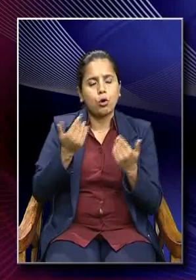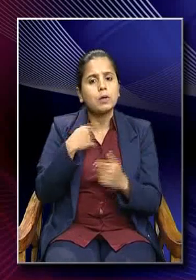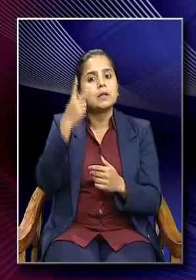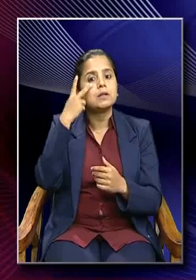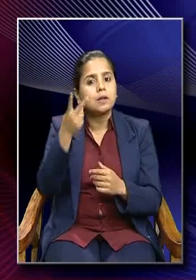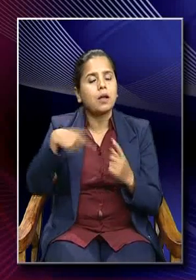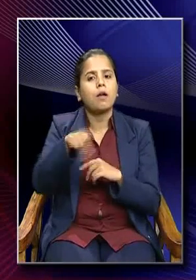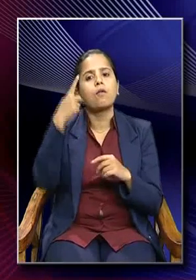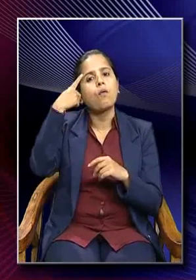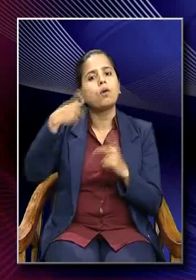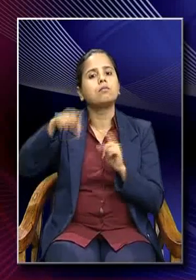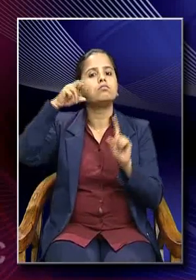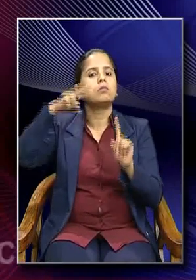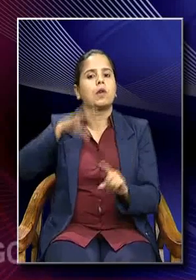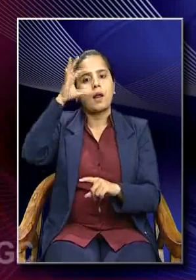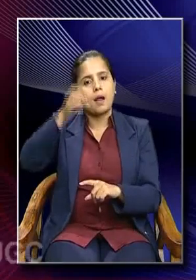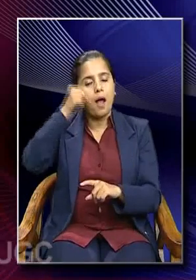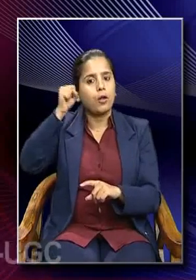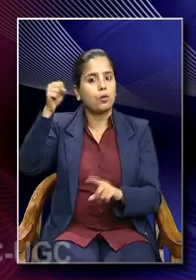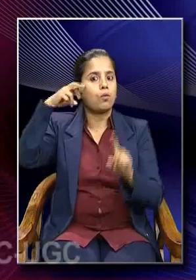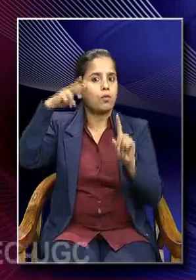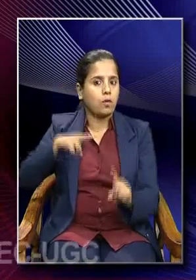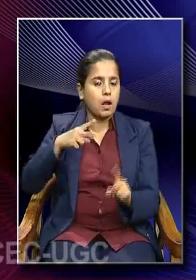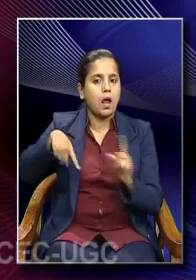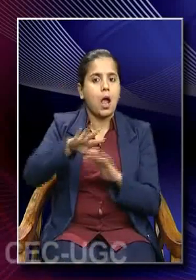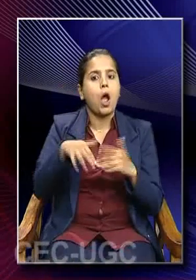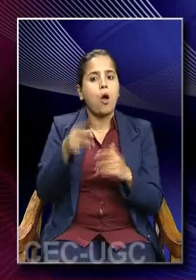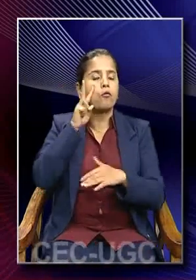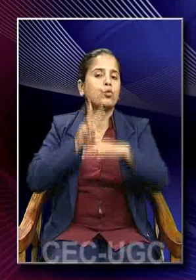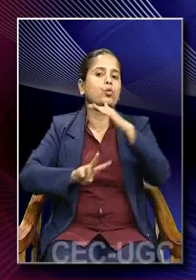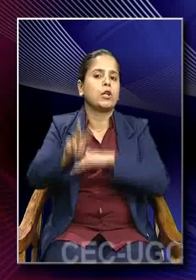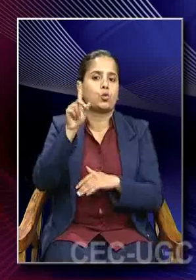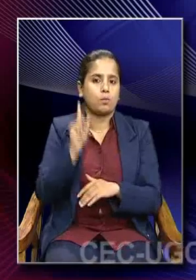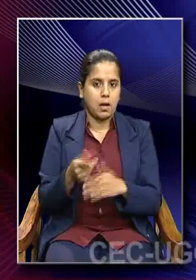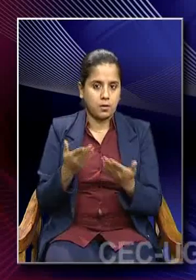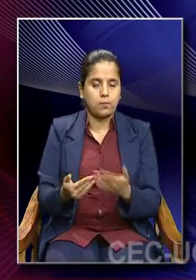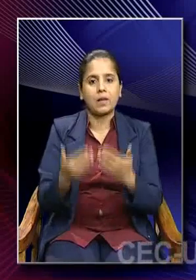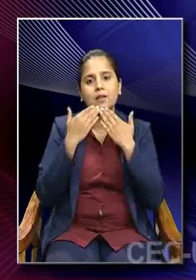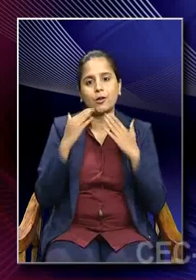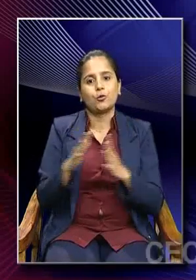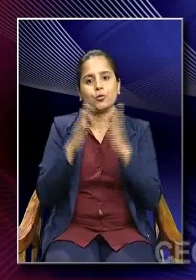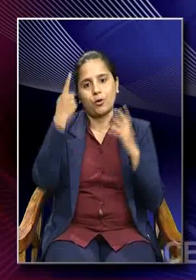be viewed from the perspective of Gandhian thought, and how it should be visualized. So